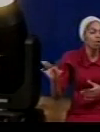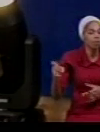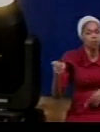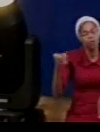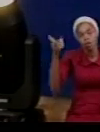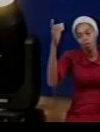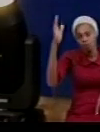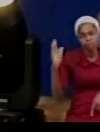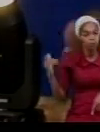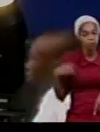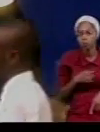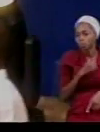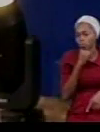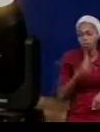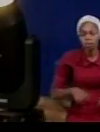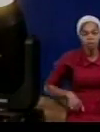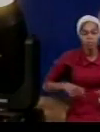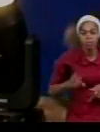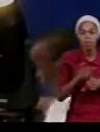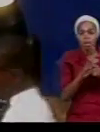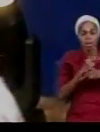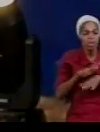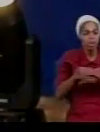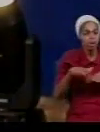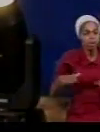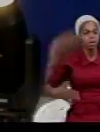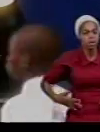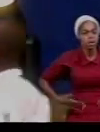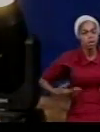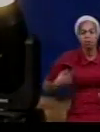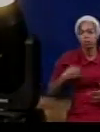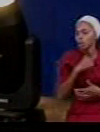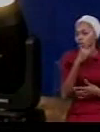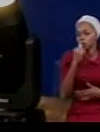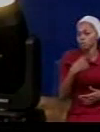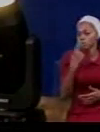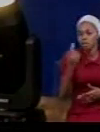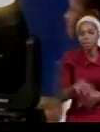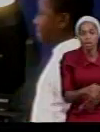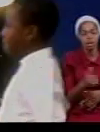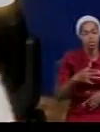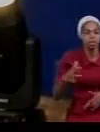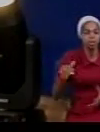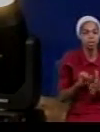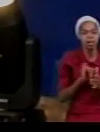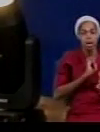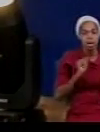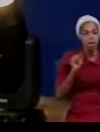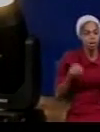We are not careless. We are not saying anything I can do.